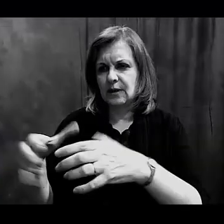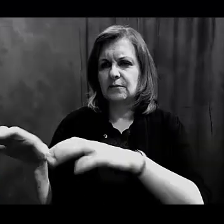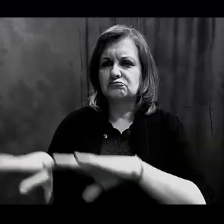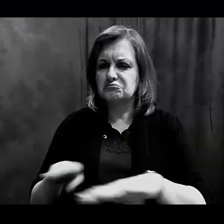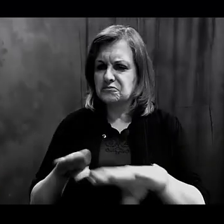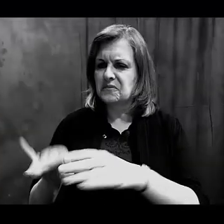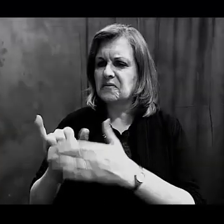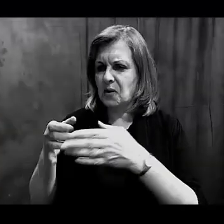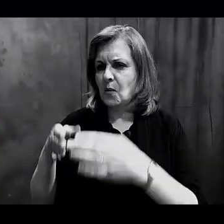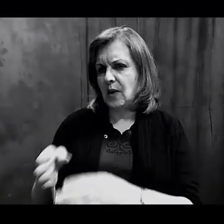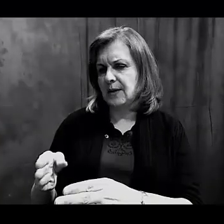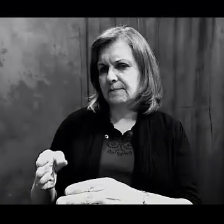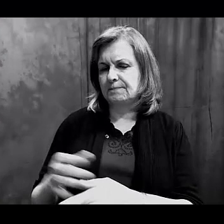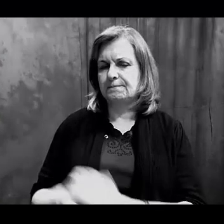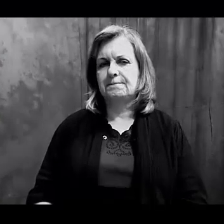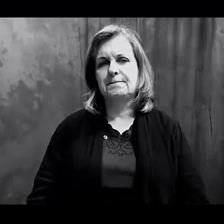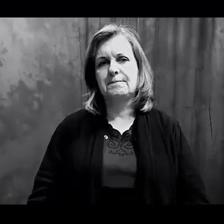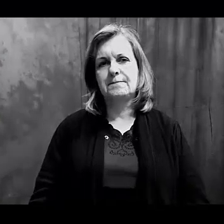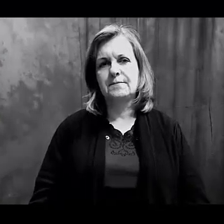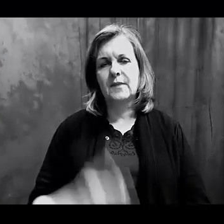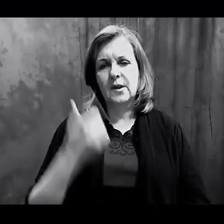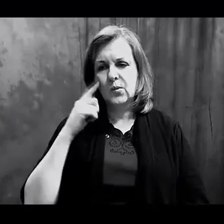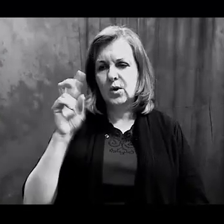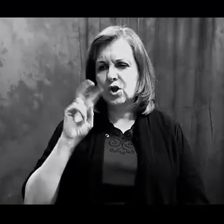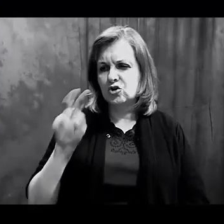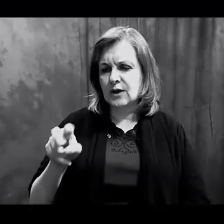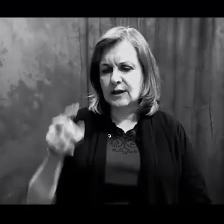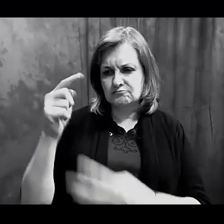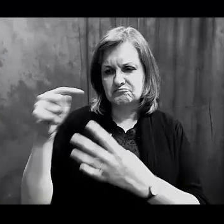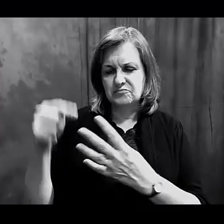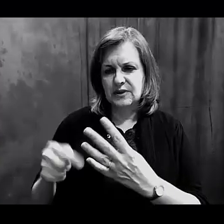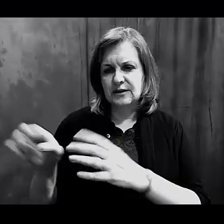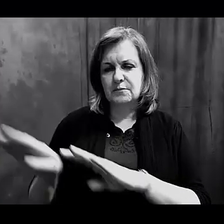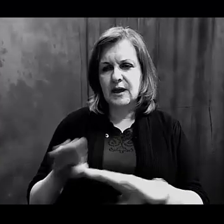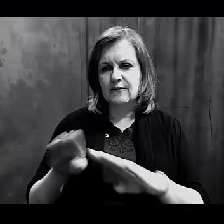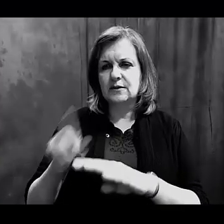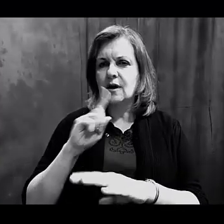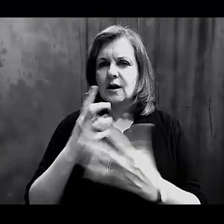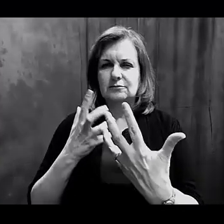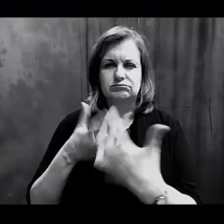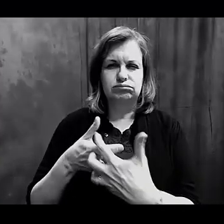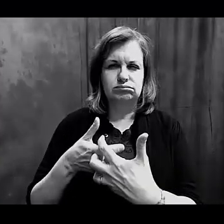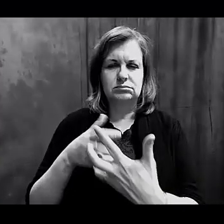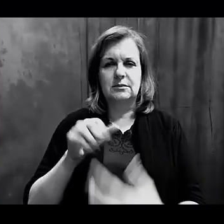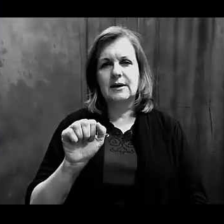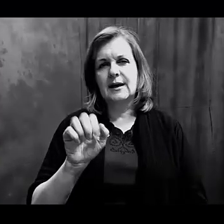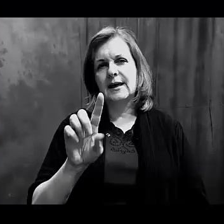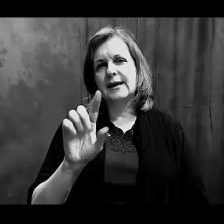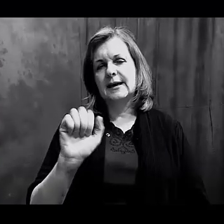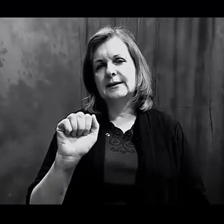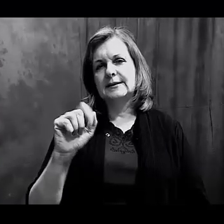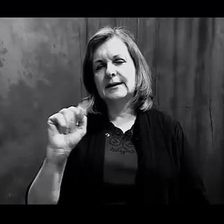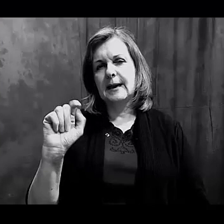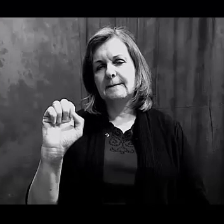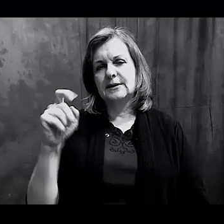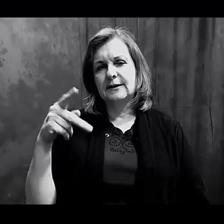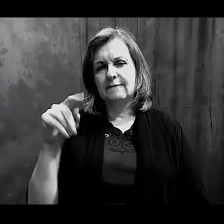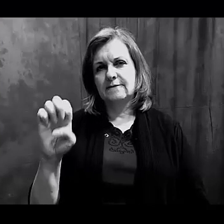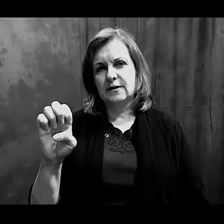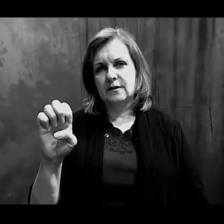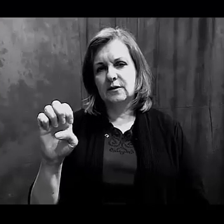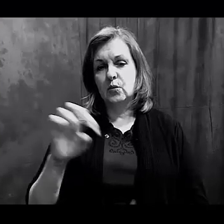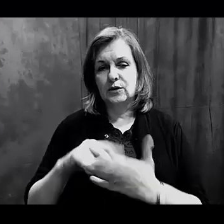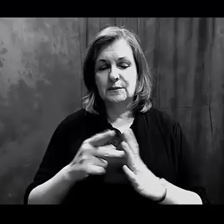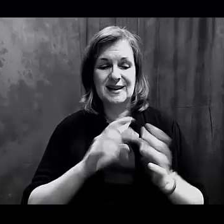how a population behaves. So what we look at are these behaviors are adaptive.